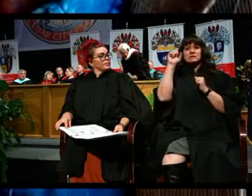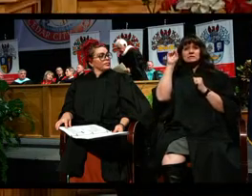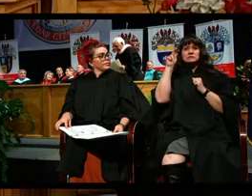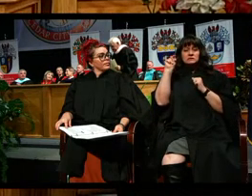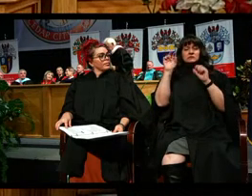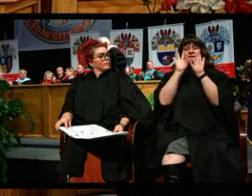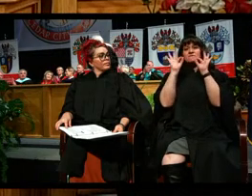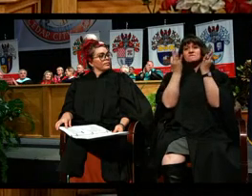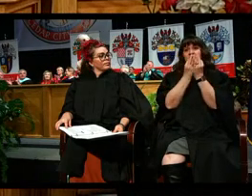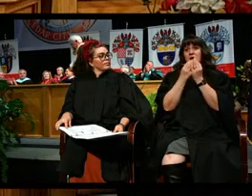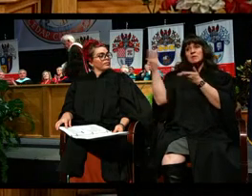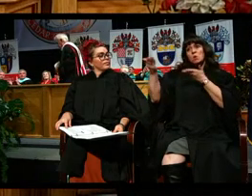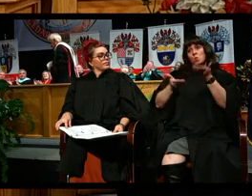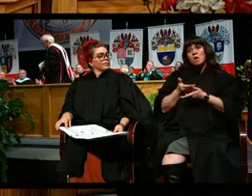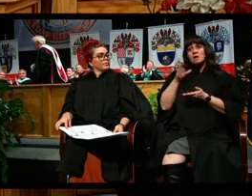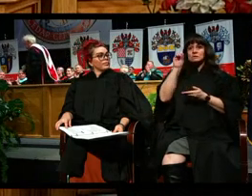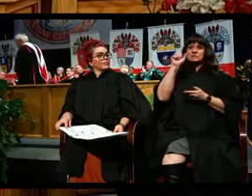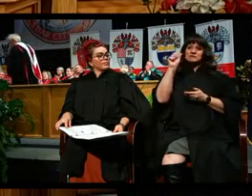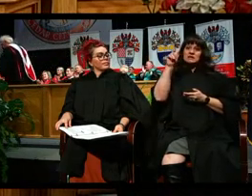Lee.